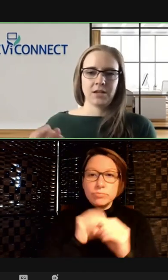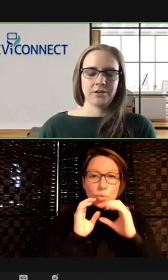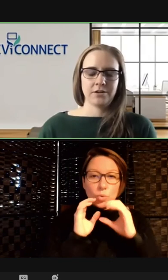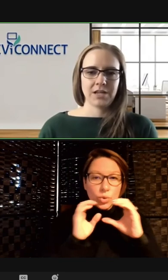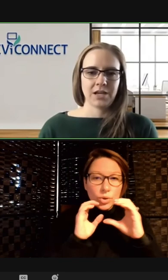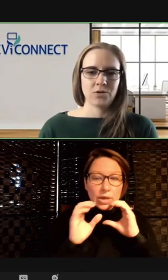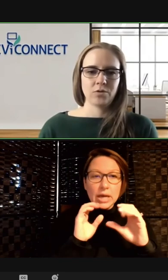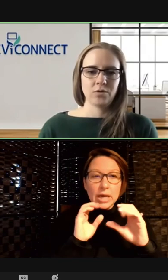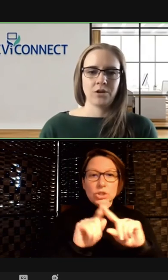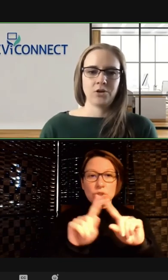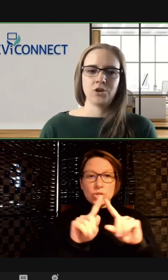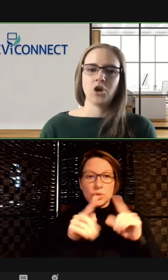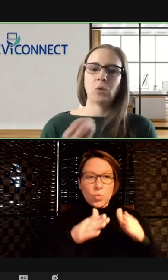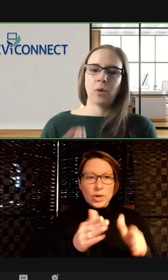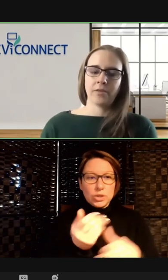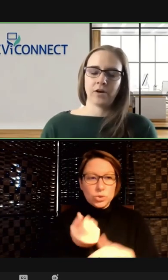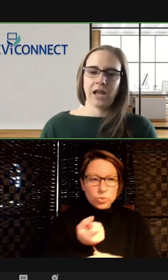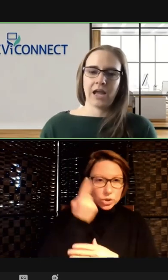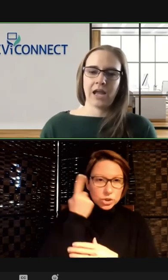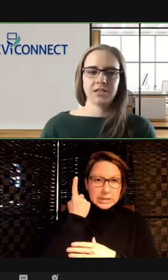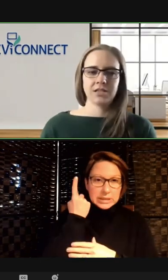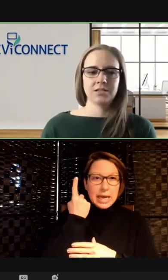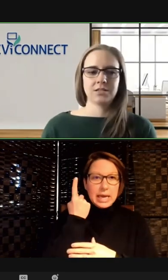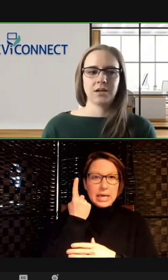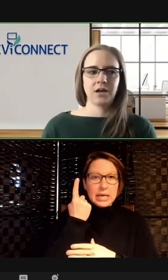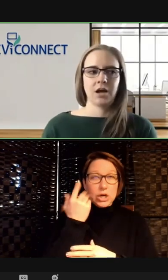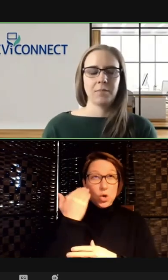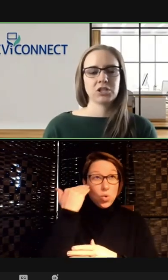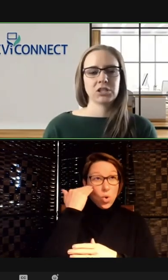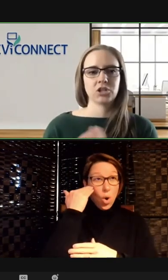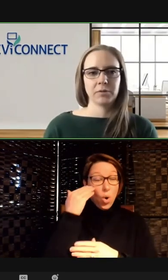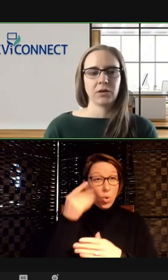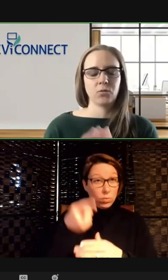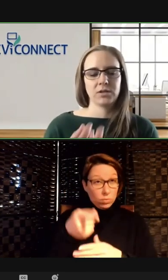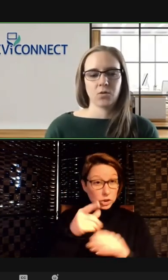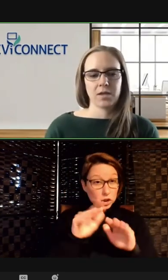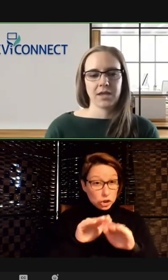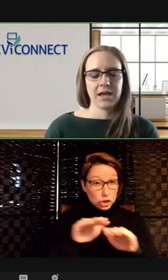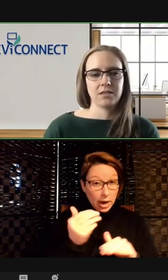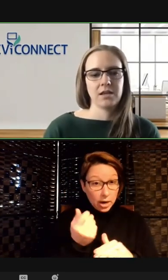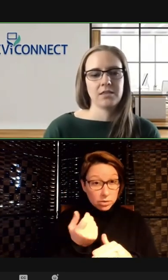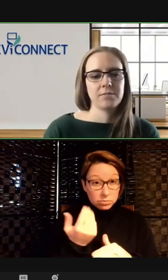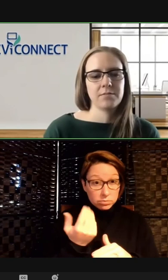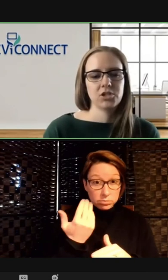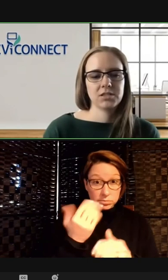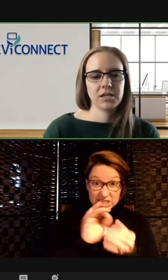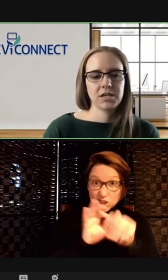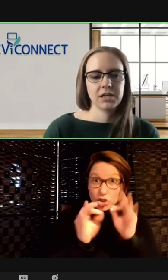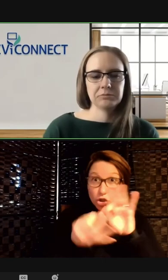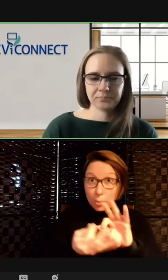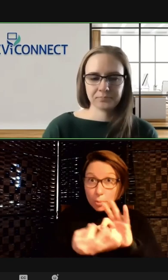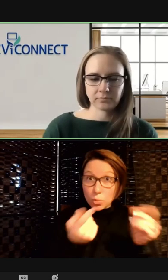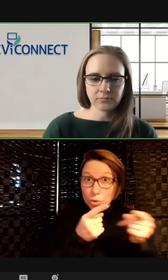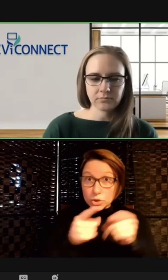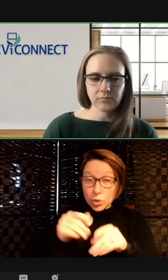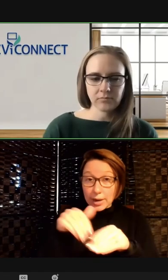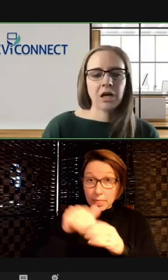other ways to understand and know whether or not the child is actually interpreting what's going on in the images